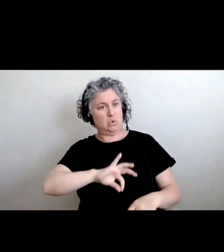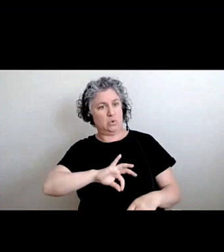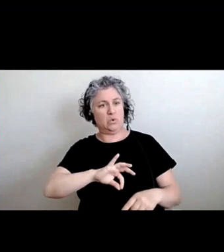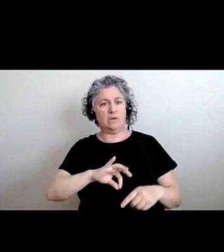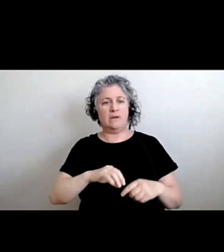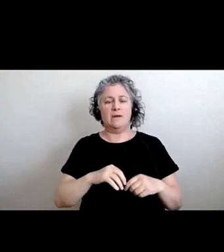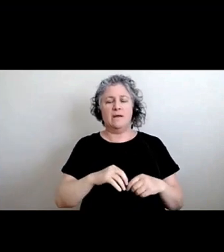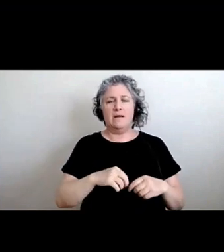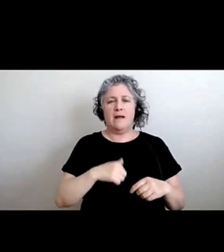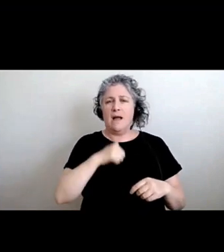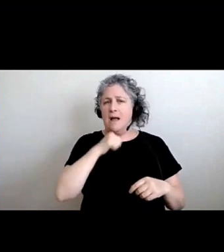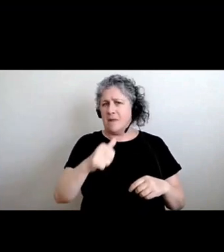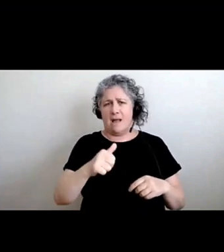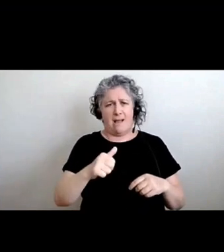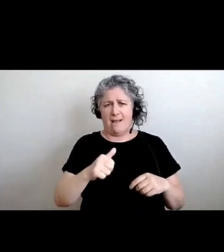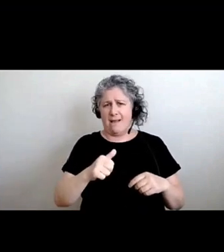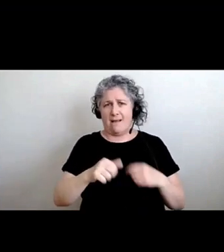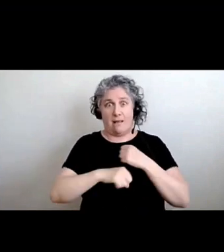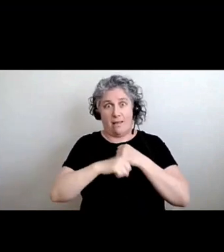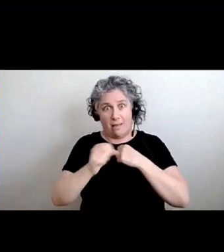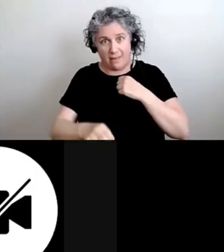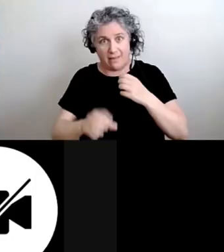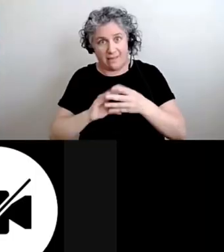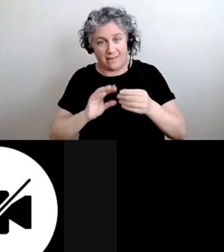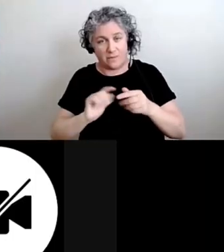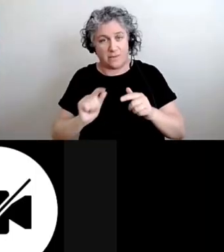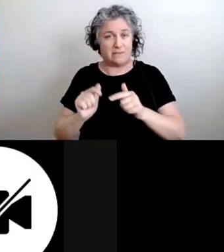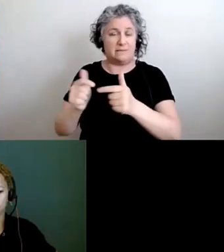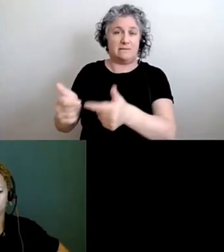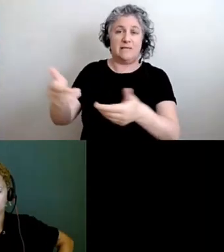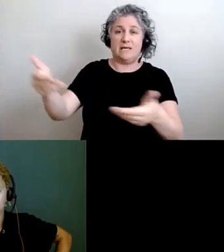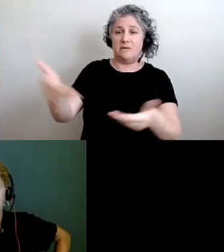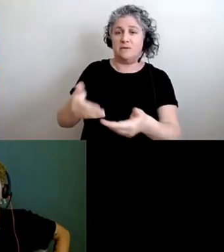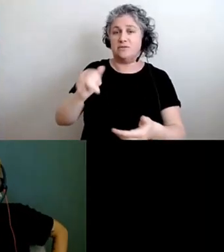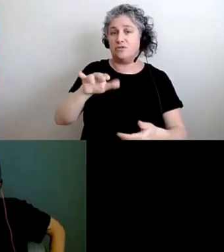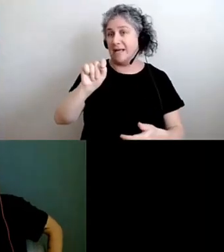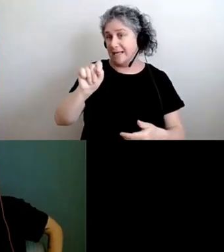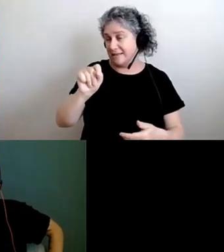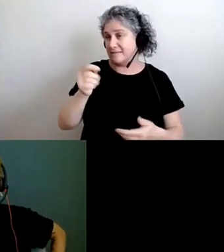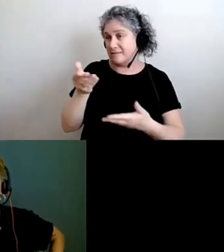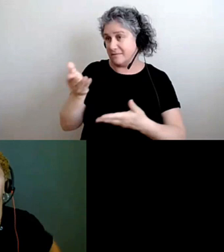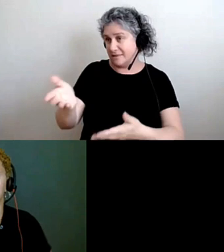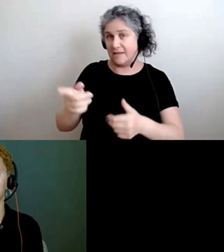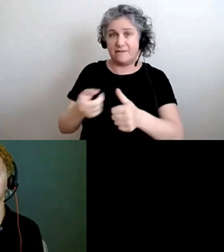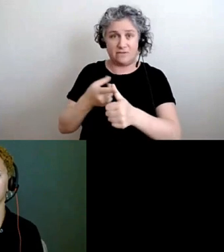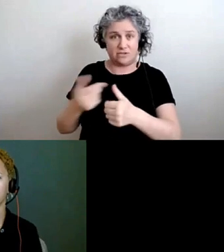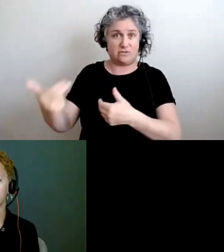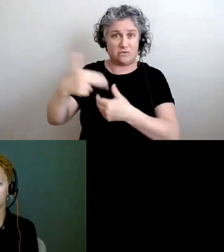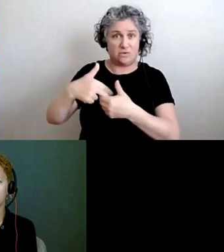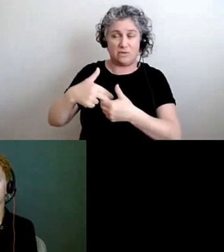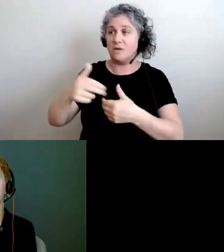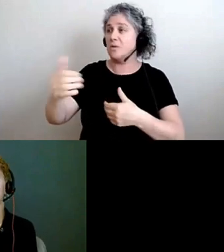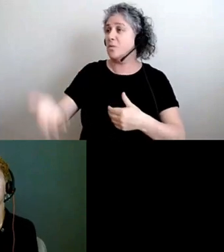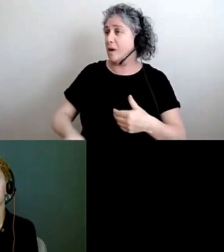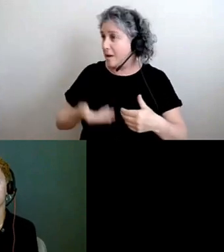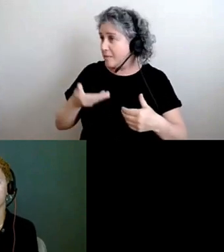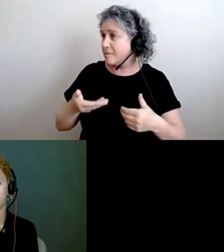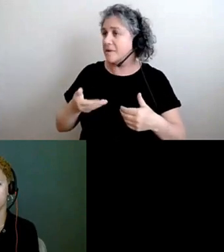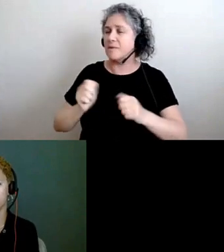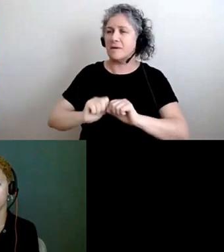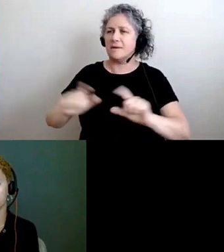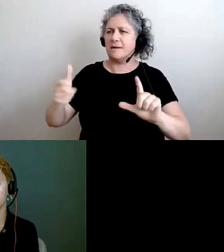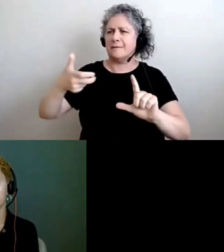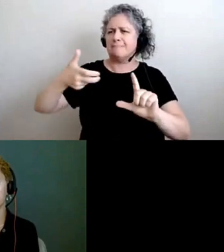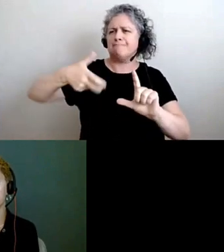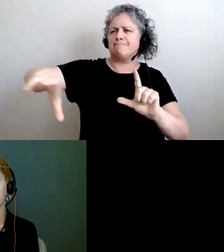and I'm going to switch and introduce Janet to you. Janet will be the first one coming in. Janet, welcome. I'm just going to make you